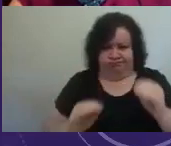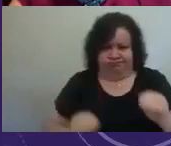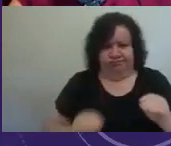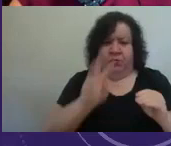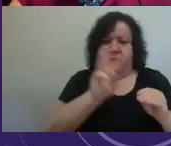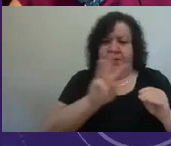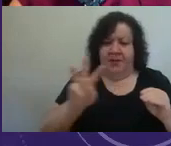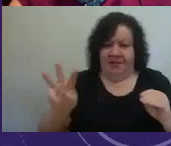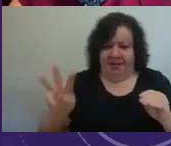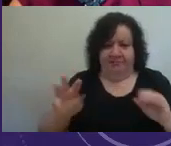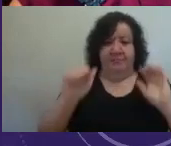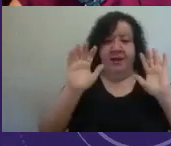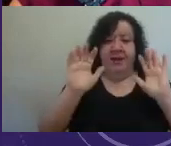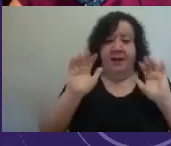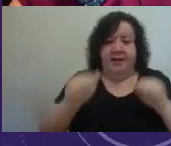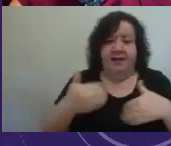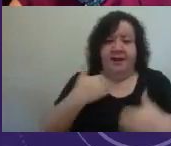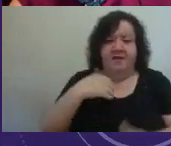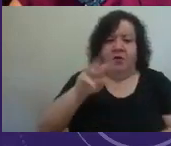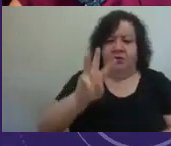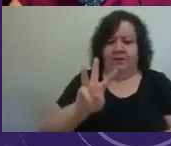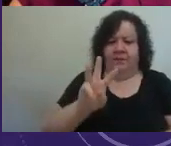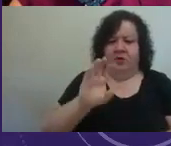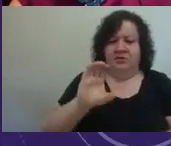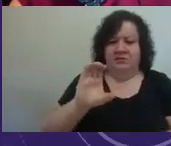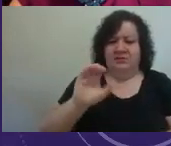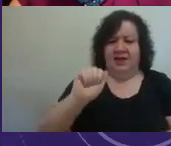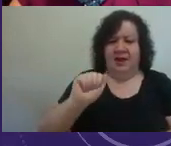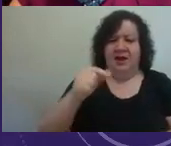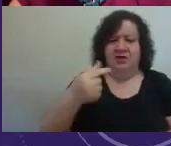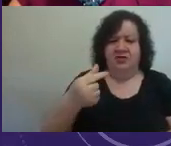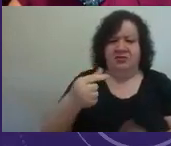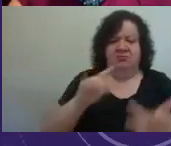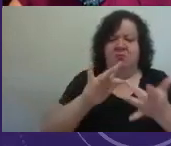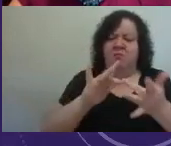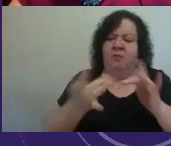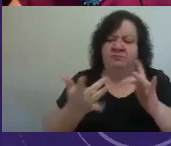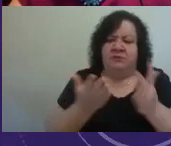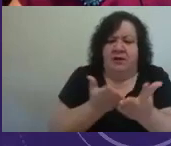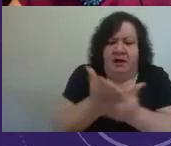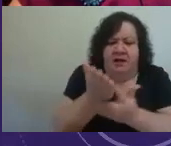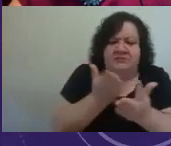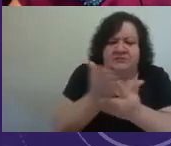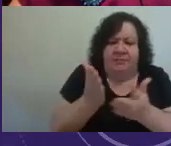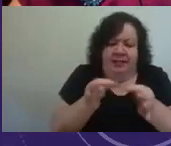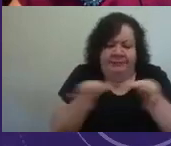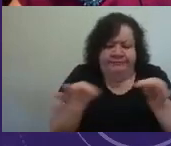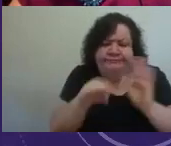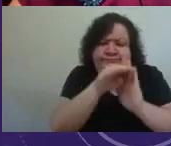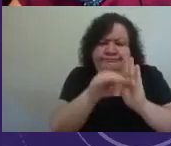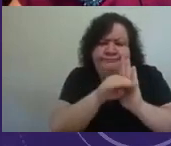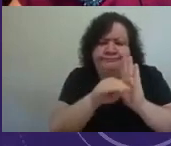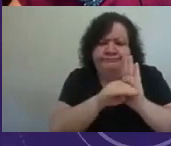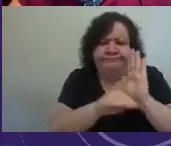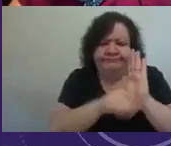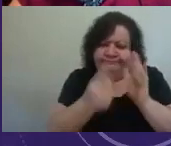Guideline. And there's the website link to learn more information about that. On the right side, you